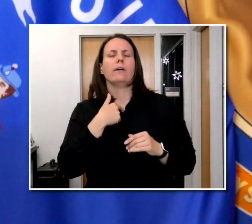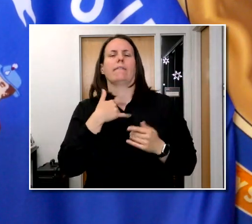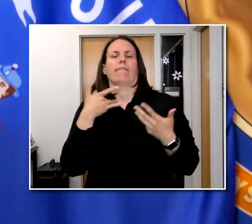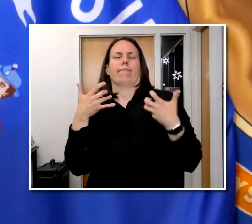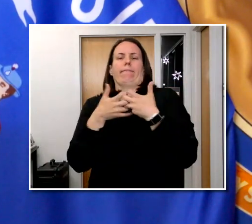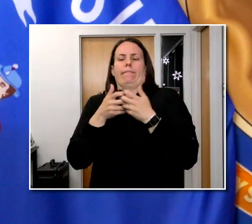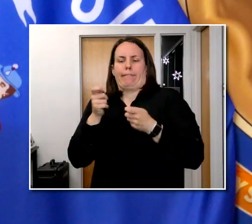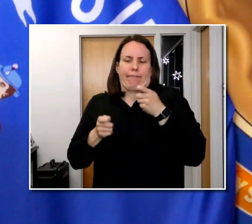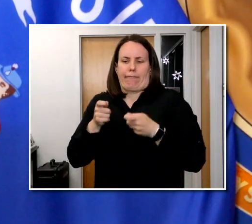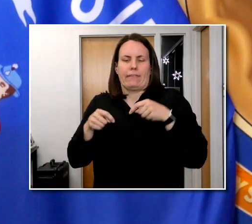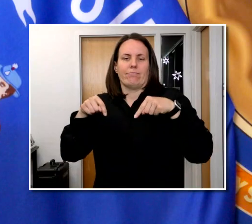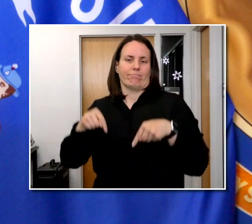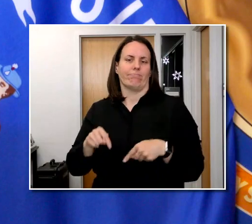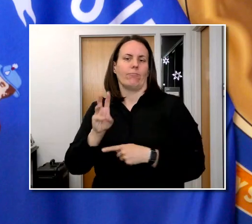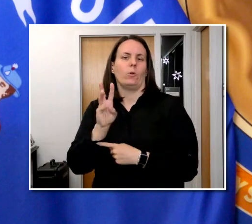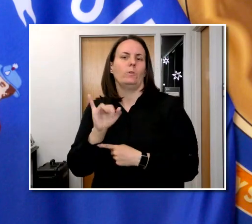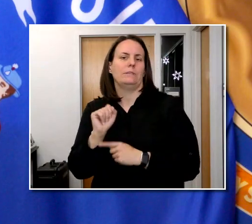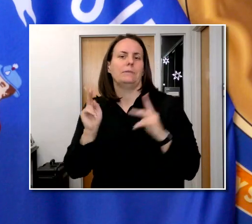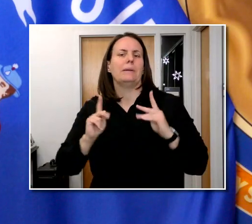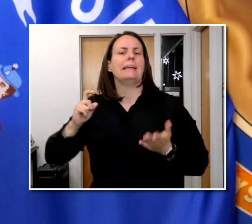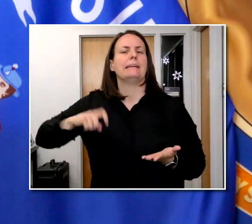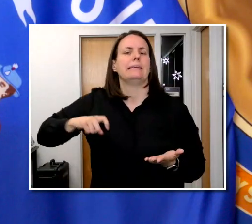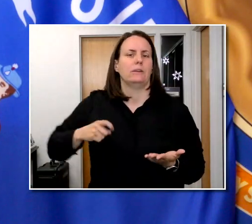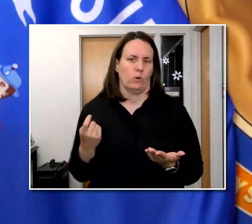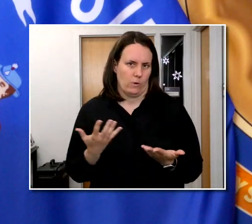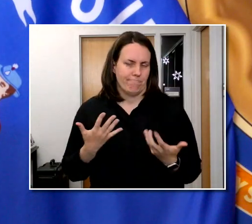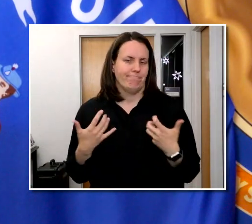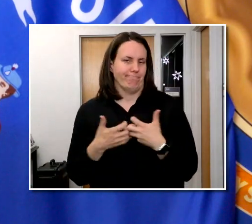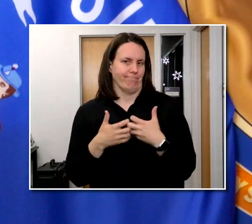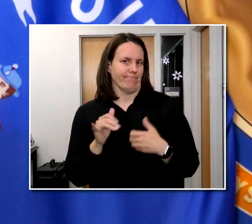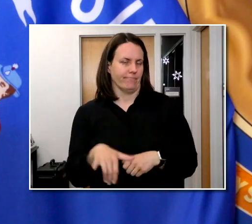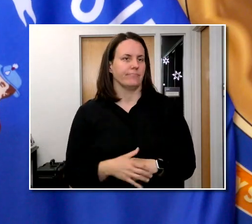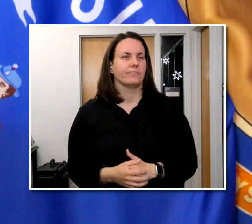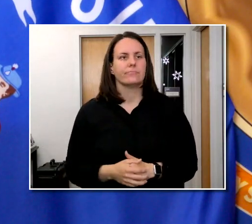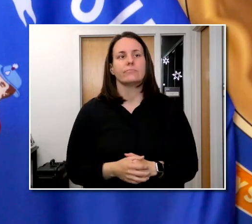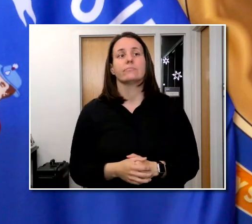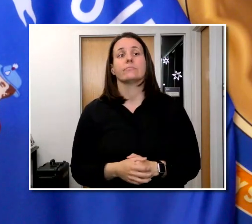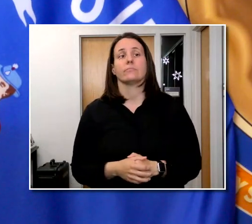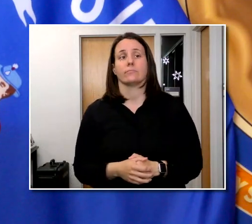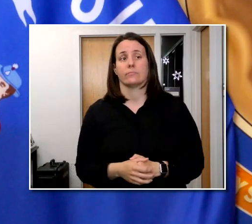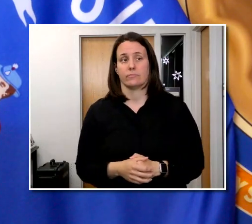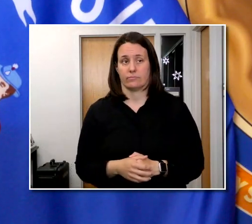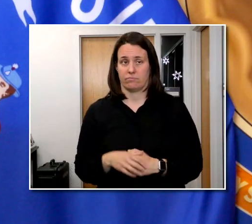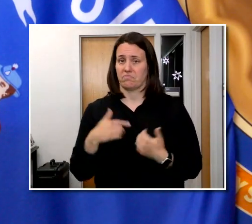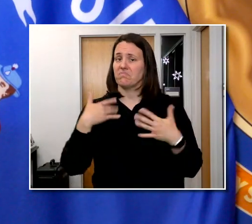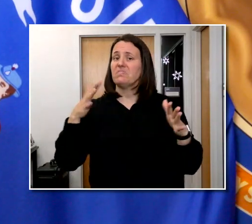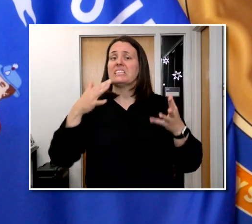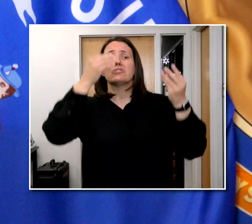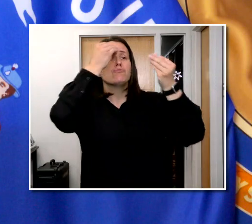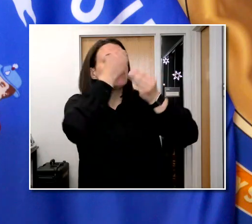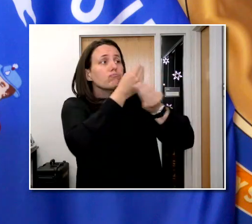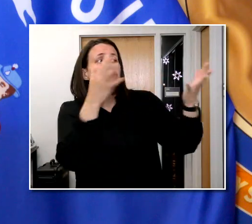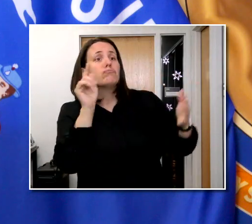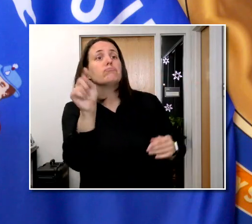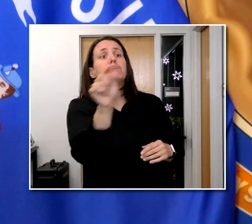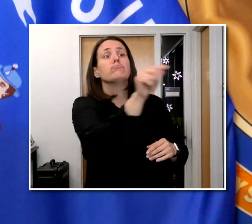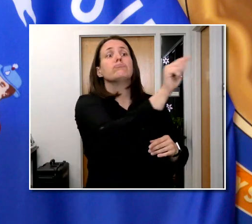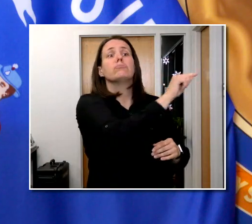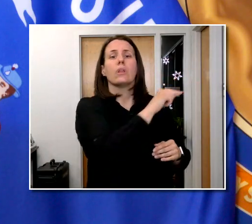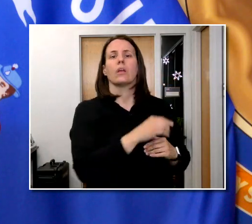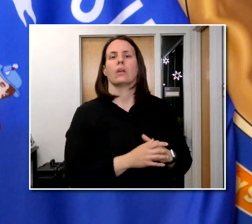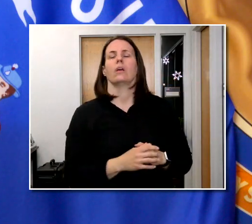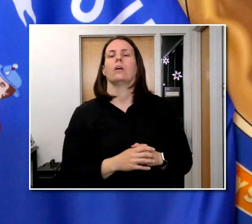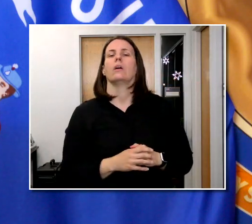the U.S. And in terms of what we've helped with, we've actually been receiving a lot of calls lately from other states asking us